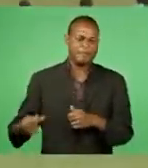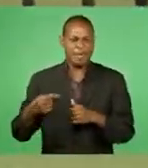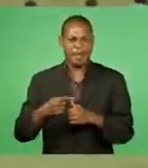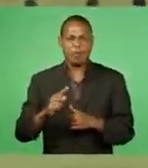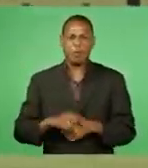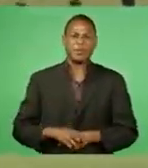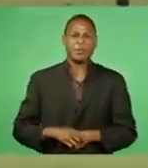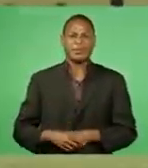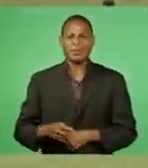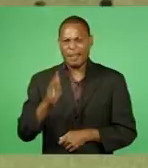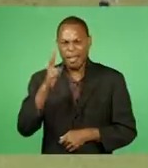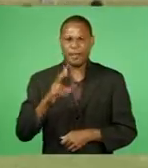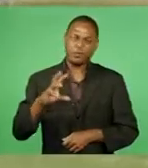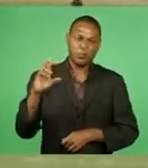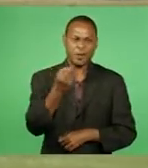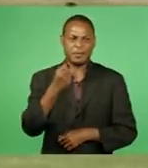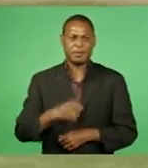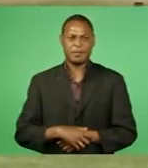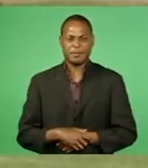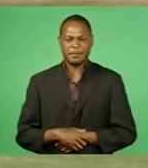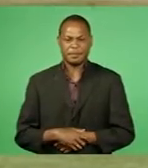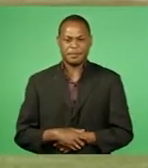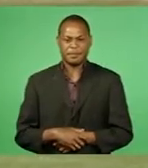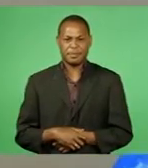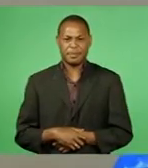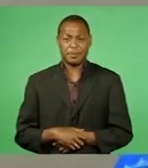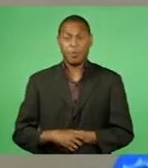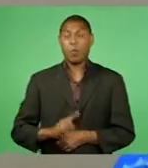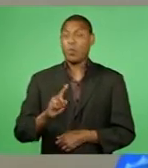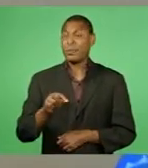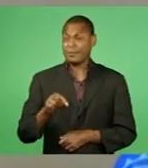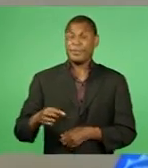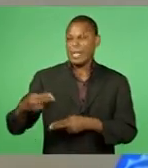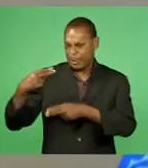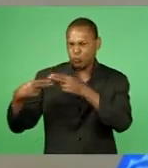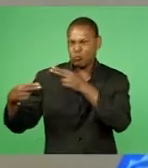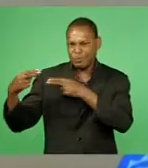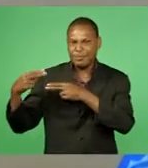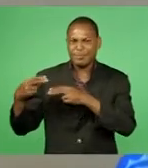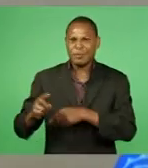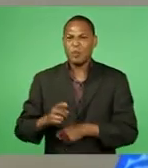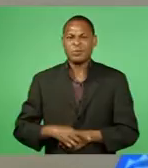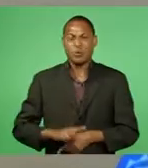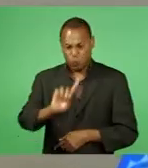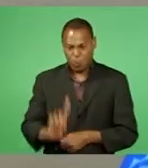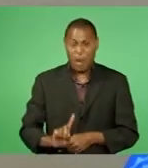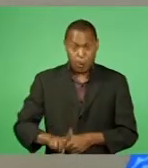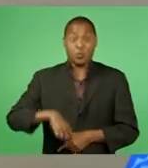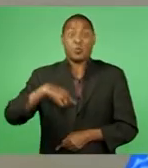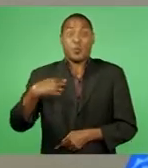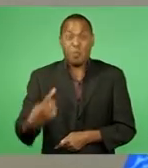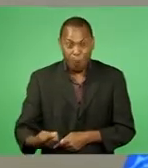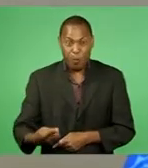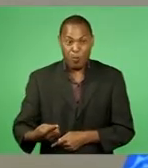cup wins. Series 1 is over, that's history. Uprising last week, that's history. Today, tomorrow, that's what all team